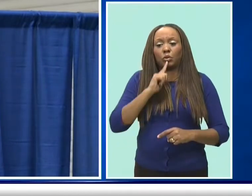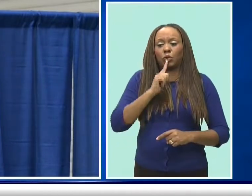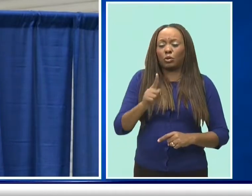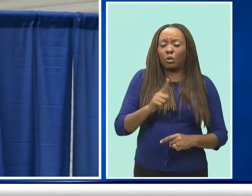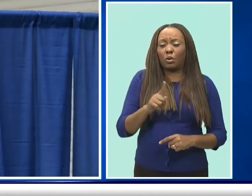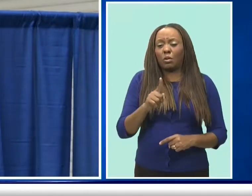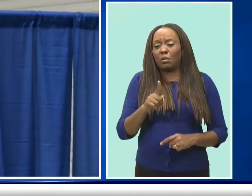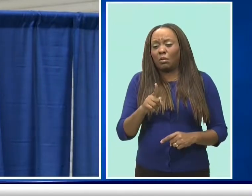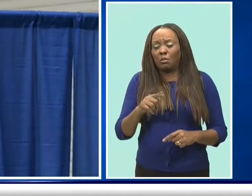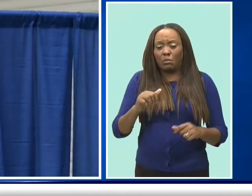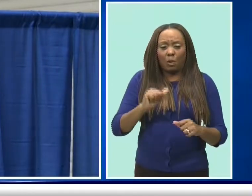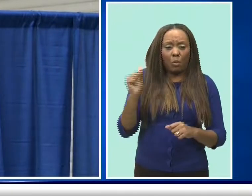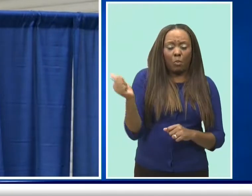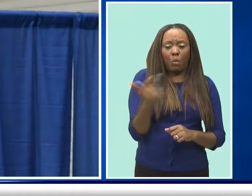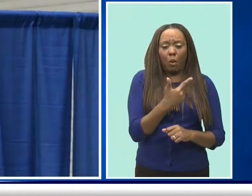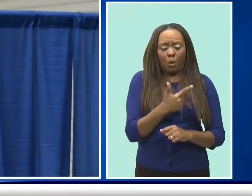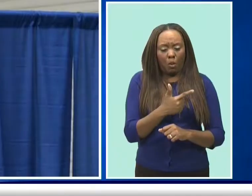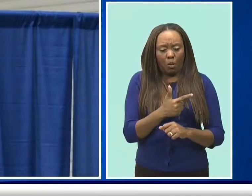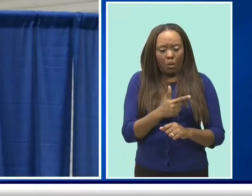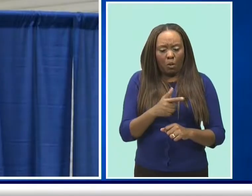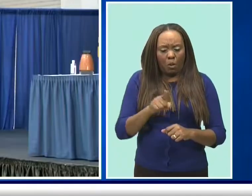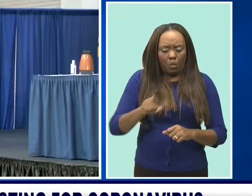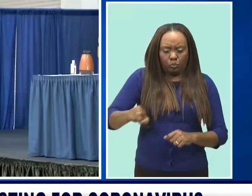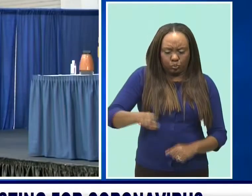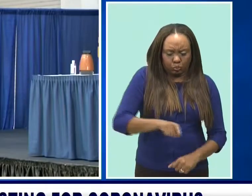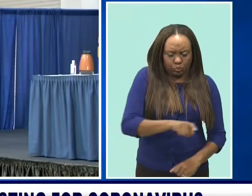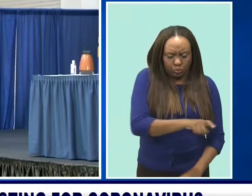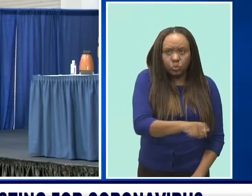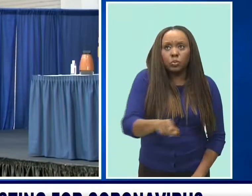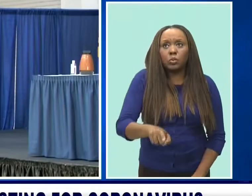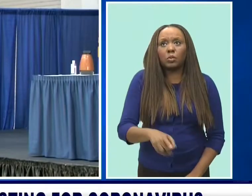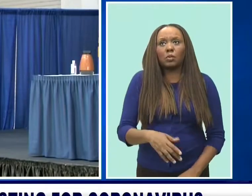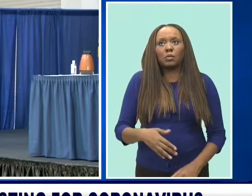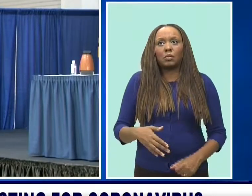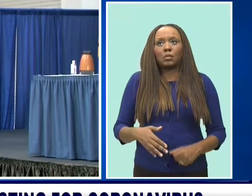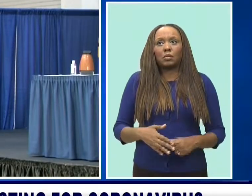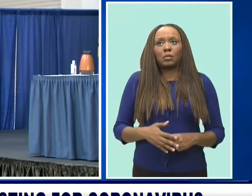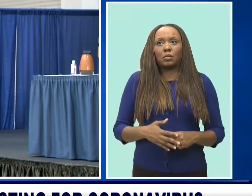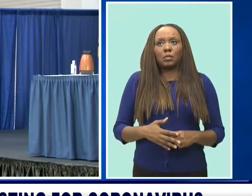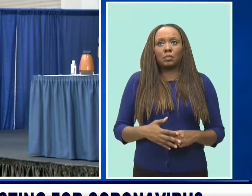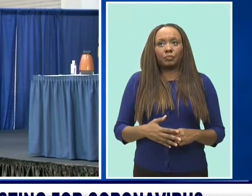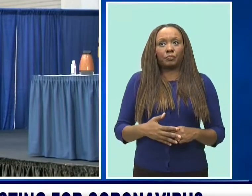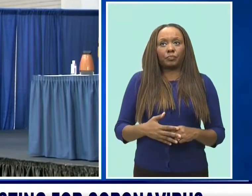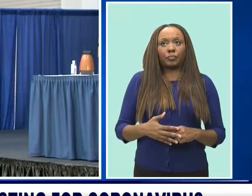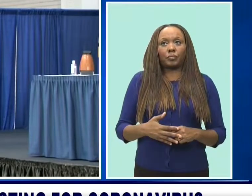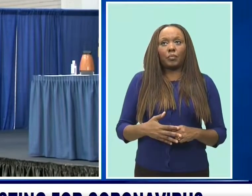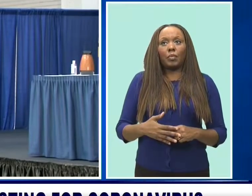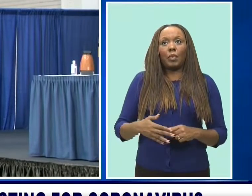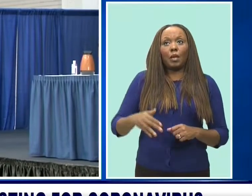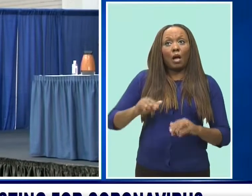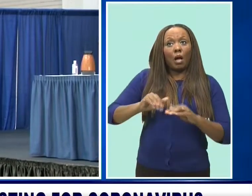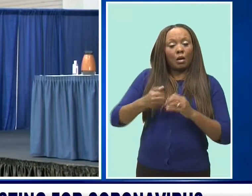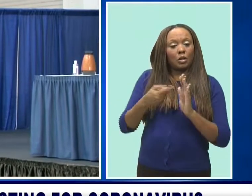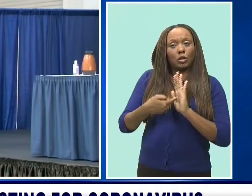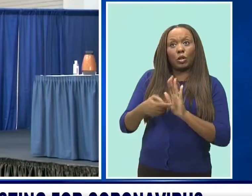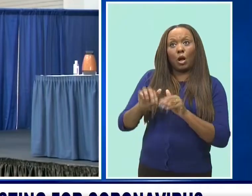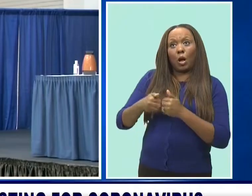every part of the surface was covered with a spray. The hairs of your mouth ought to be going like this,